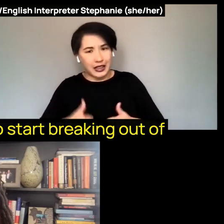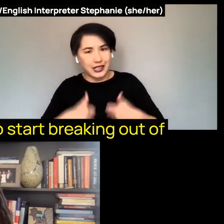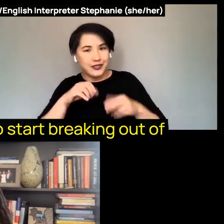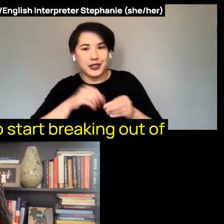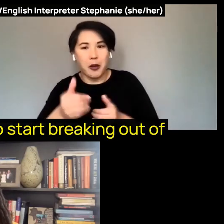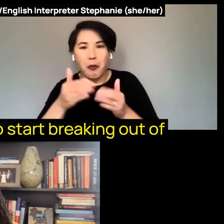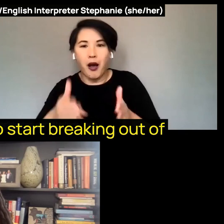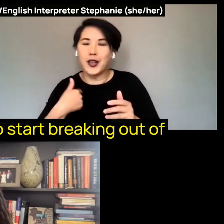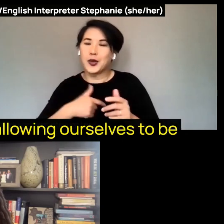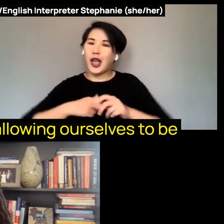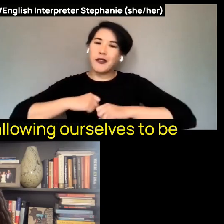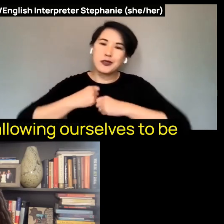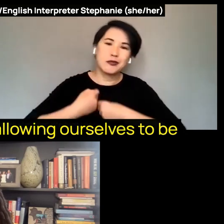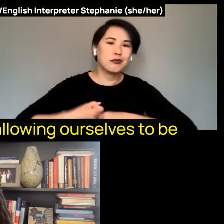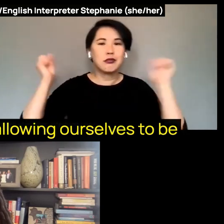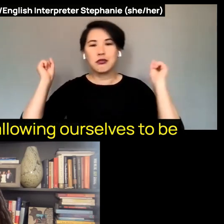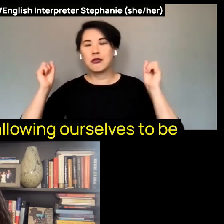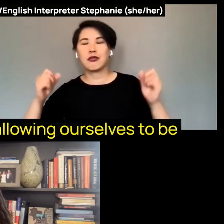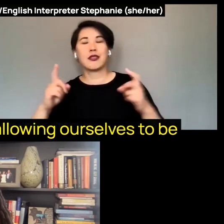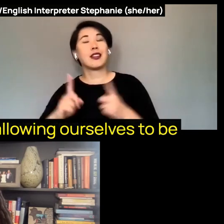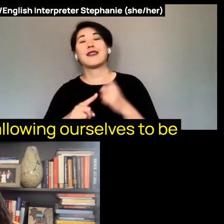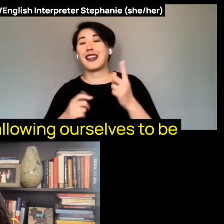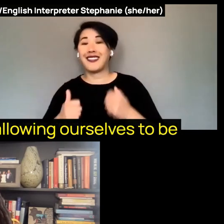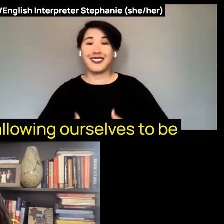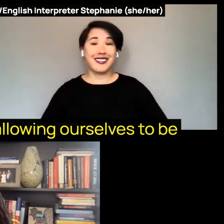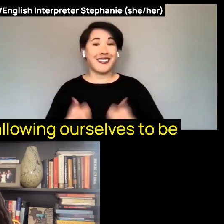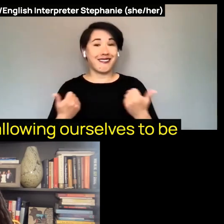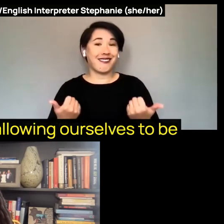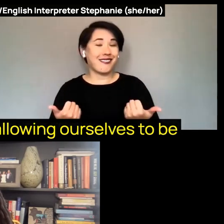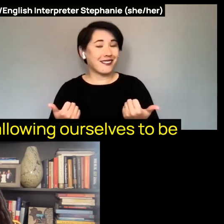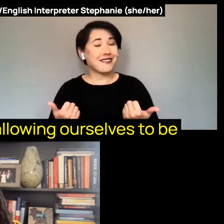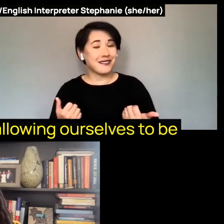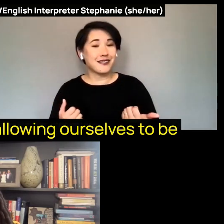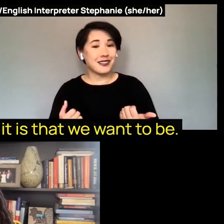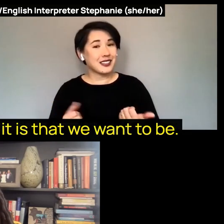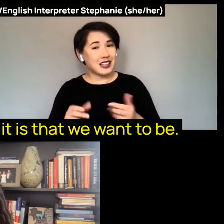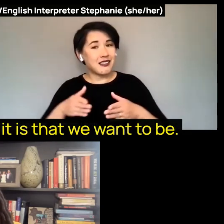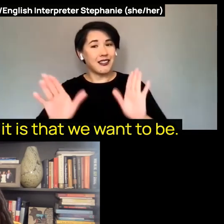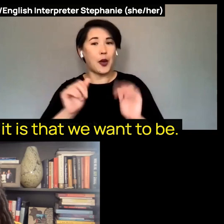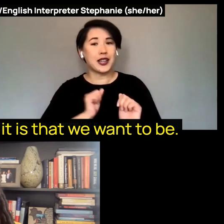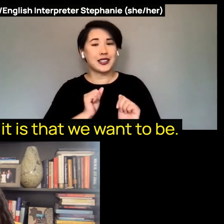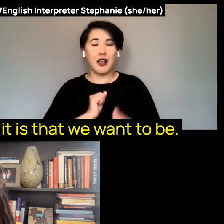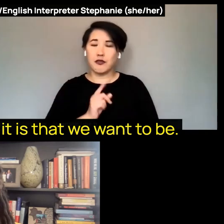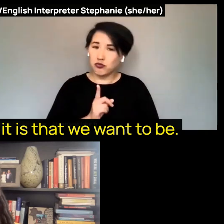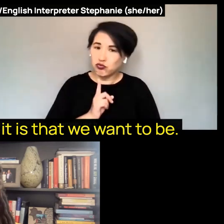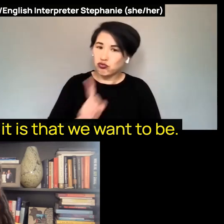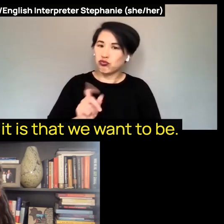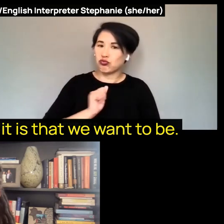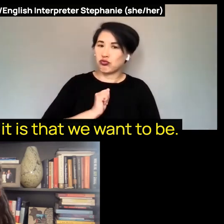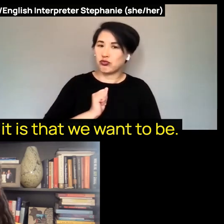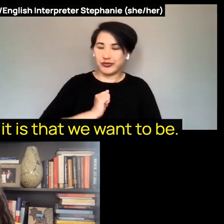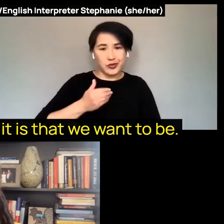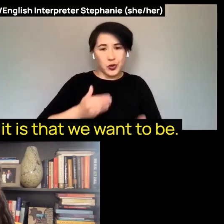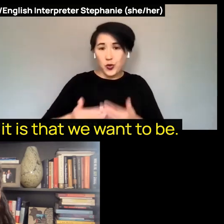we have to start breaking out of those boxes, and allowing ourselves to be authentically whoever it